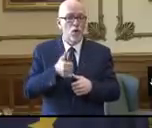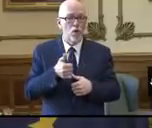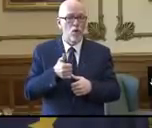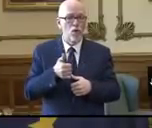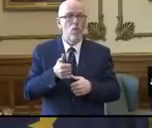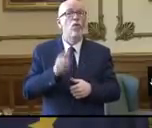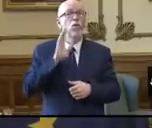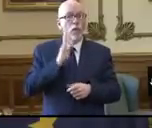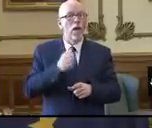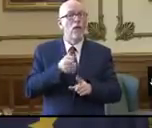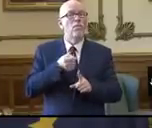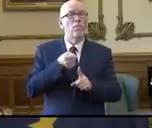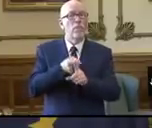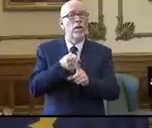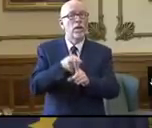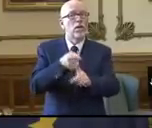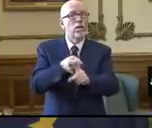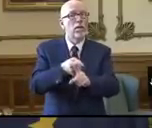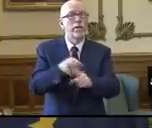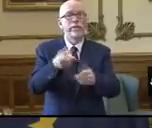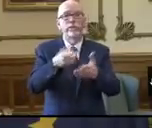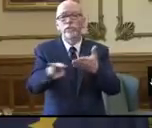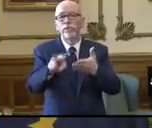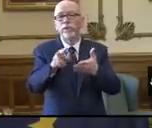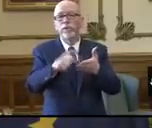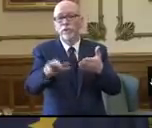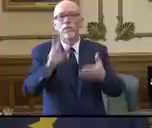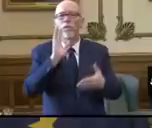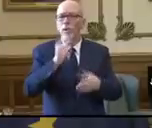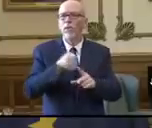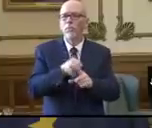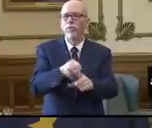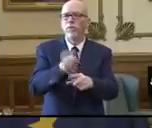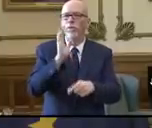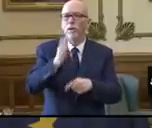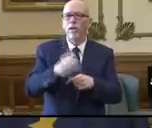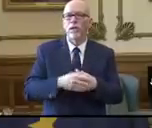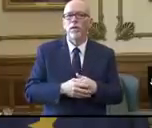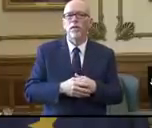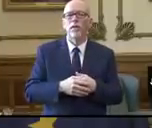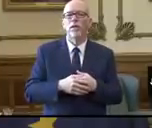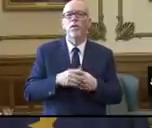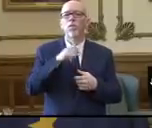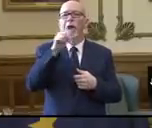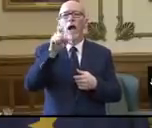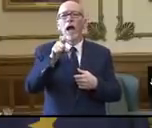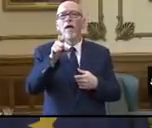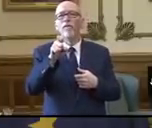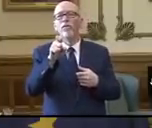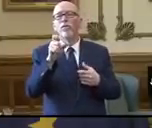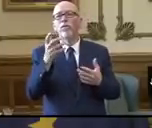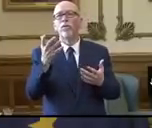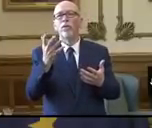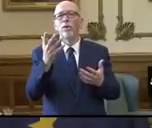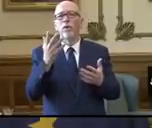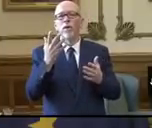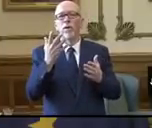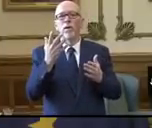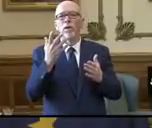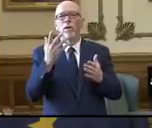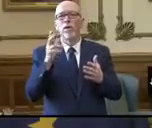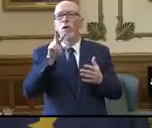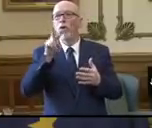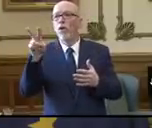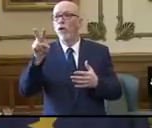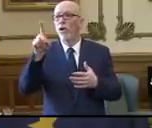direct impact on where we find ourselves in 2 weeks from now. We need not look further than the East